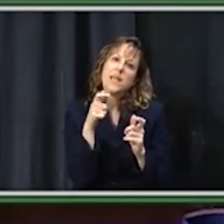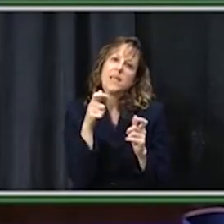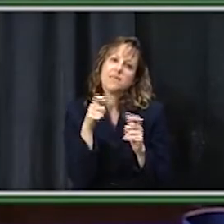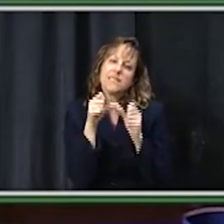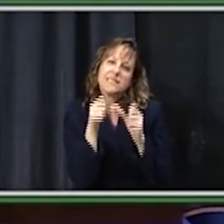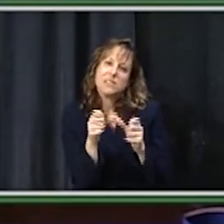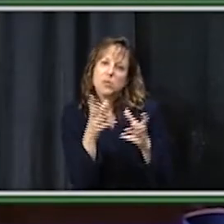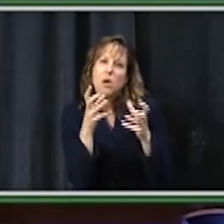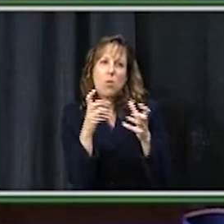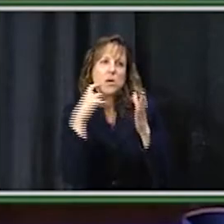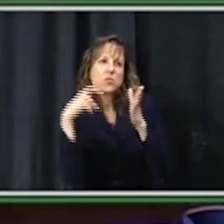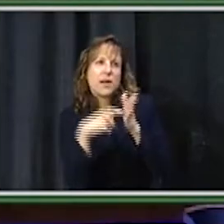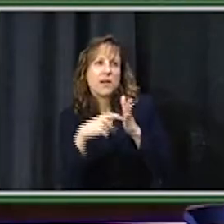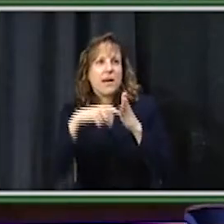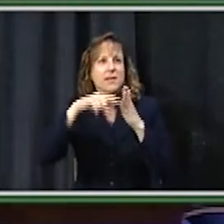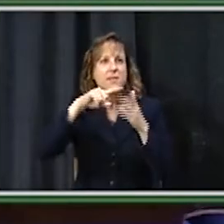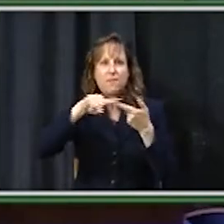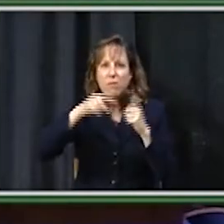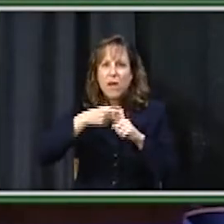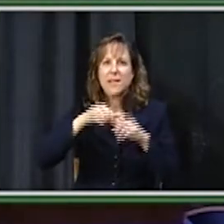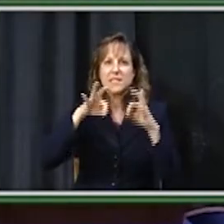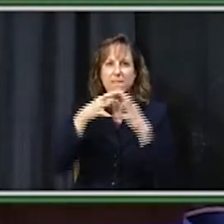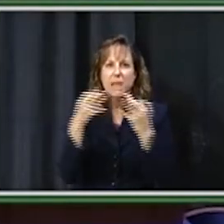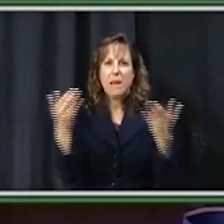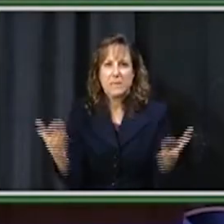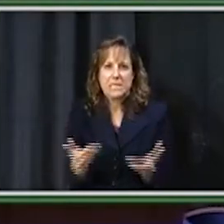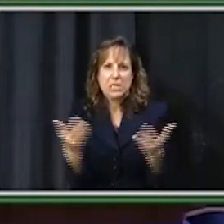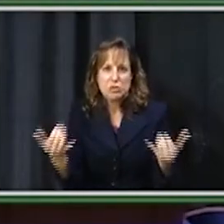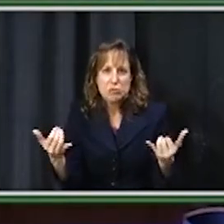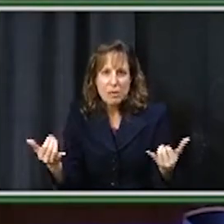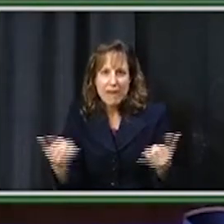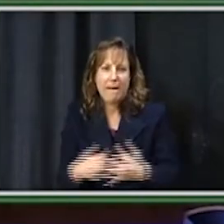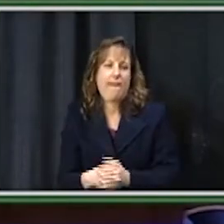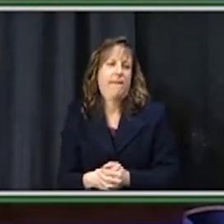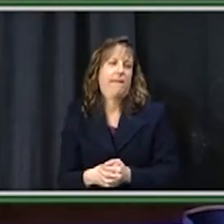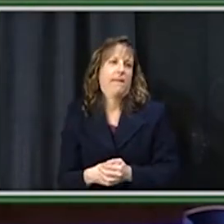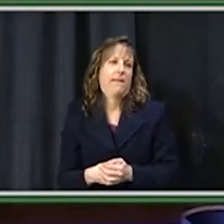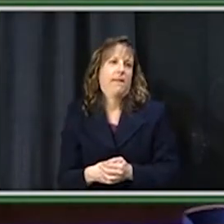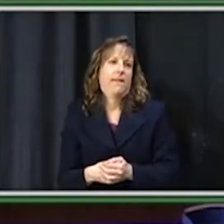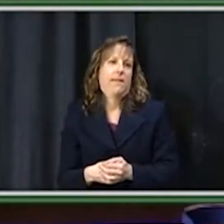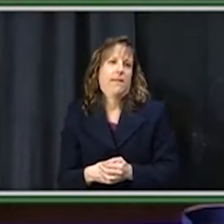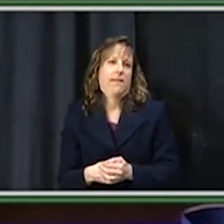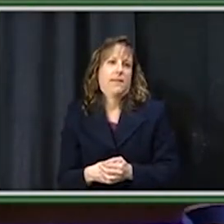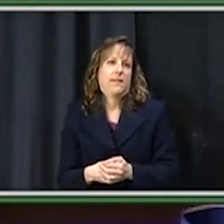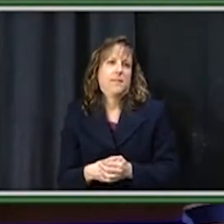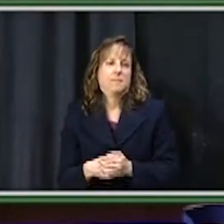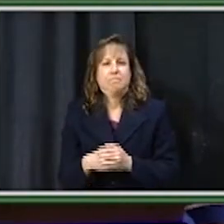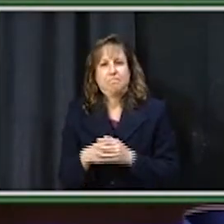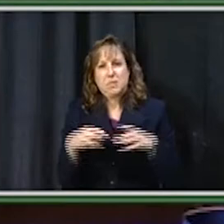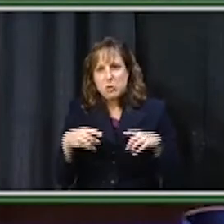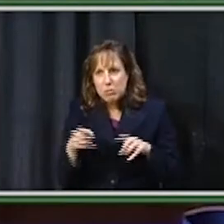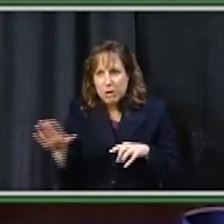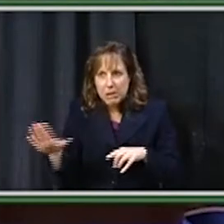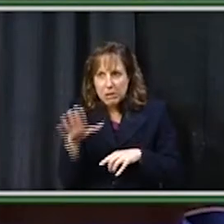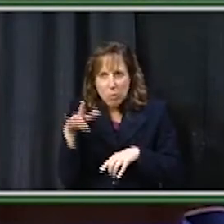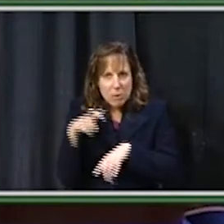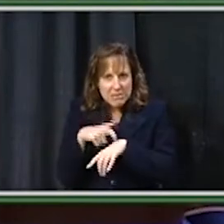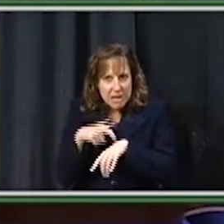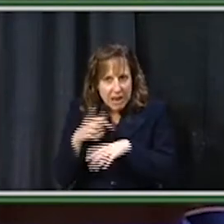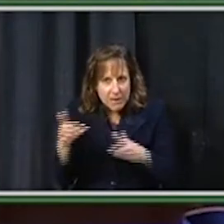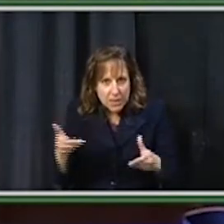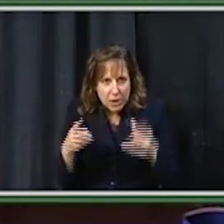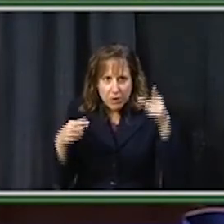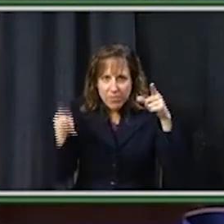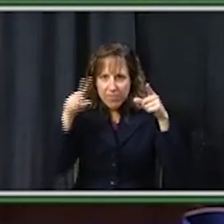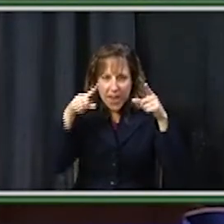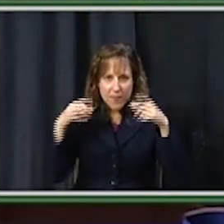friends and families who have come to celebrate this moment with you. Over the years, They provided their support, their love,